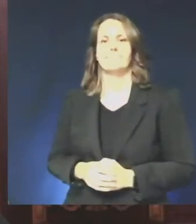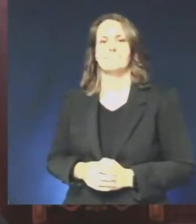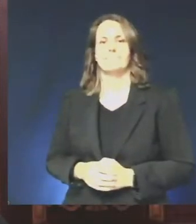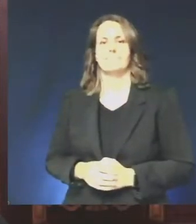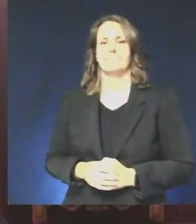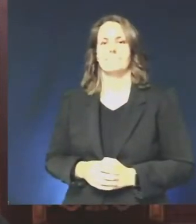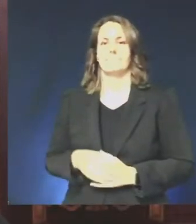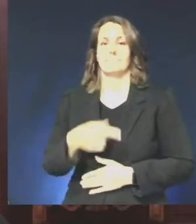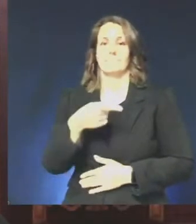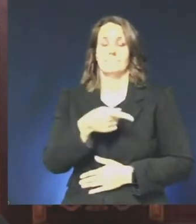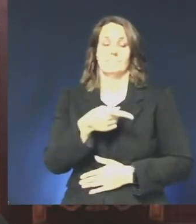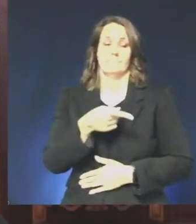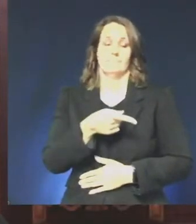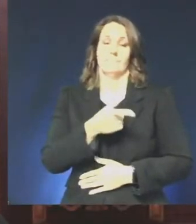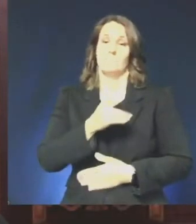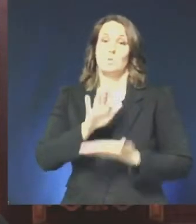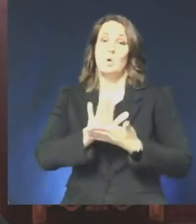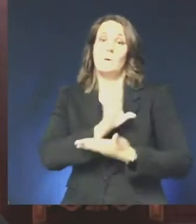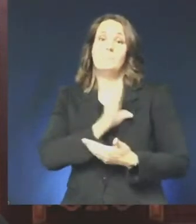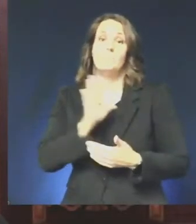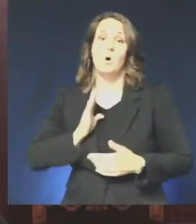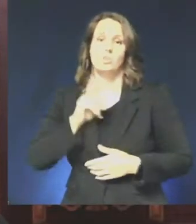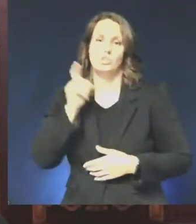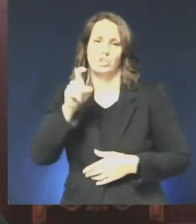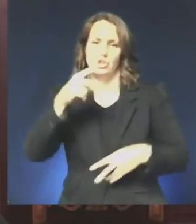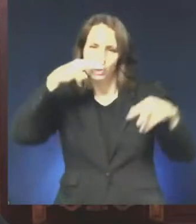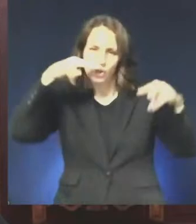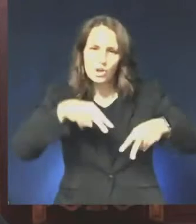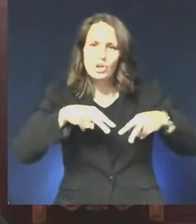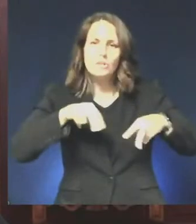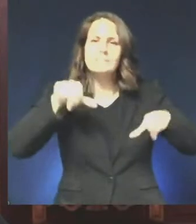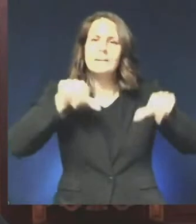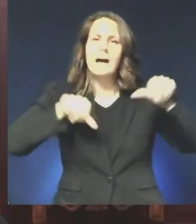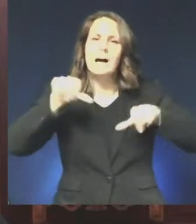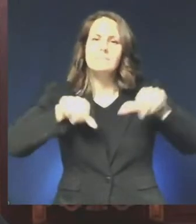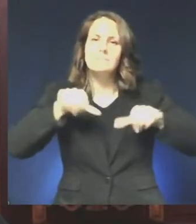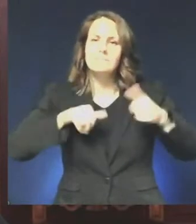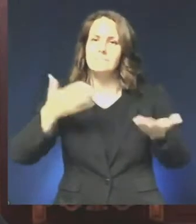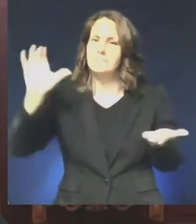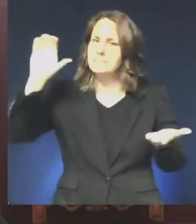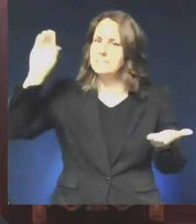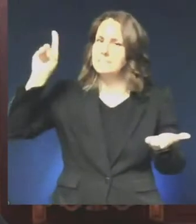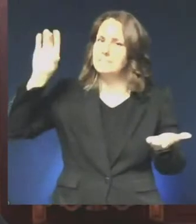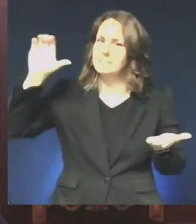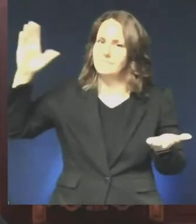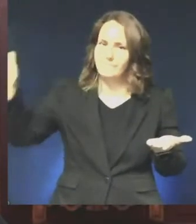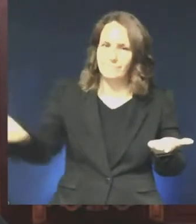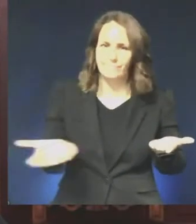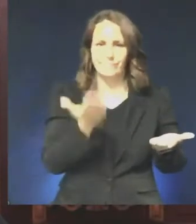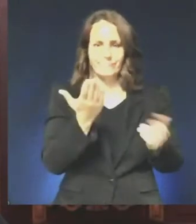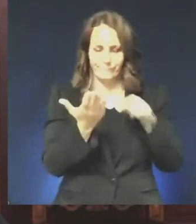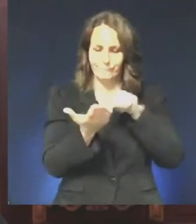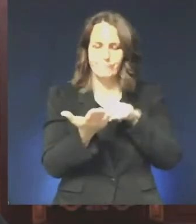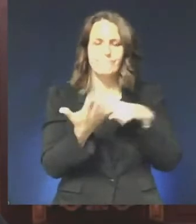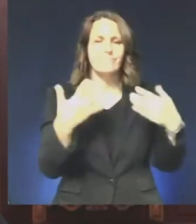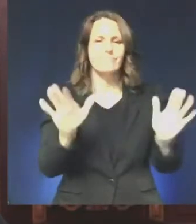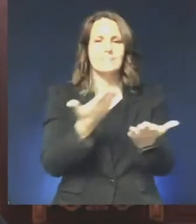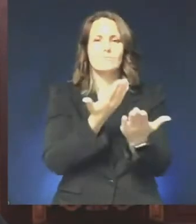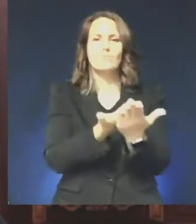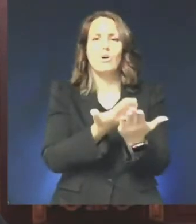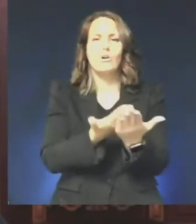certainly indicates that mask wearing in schools would be highly recommended. And